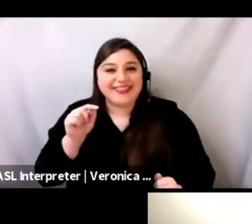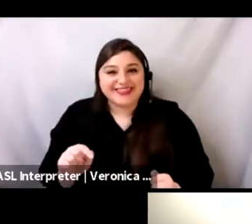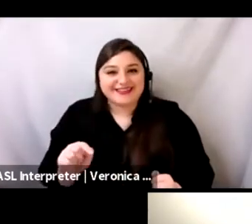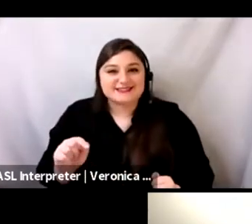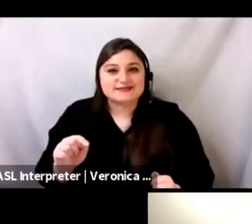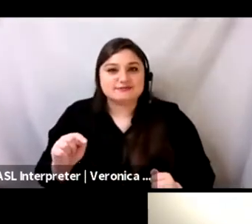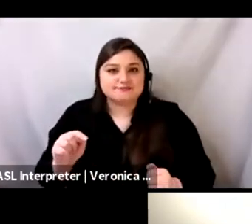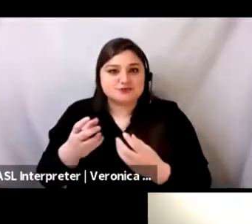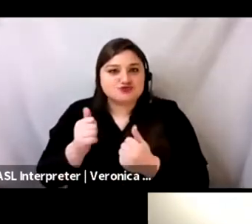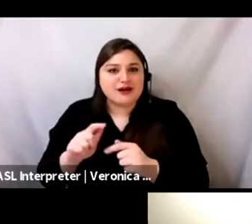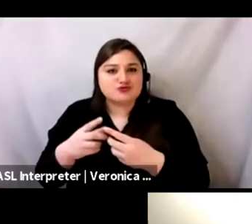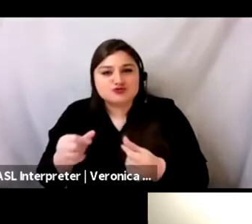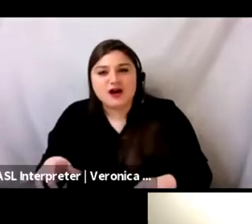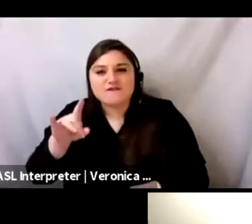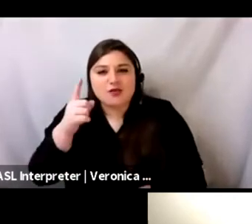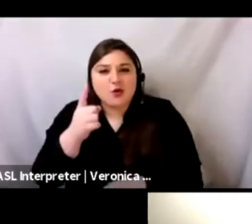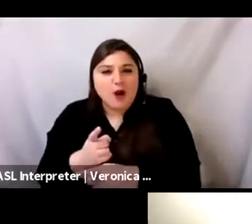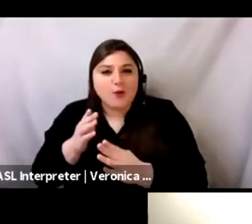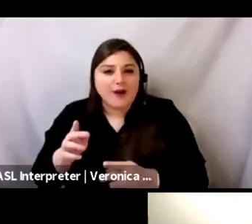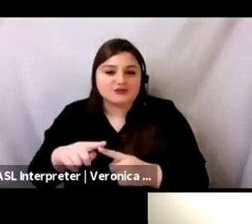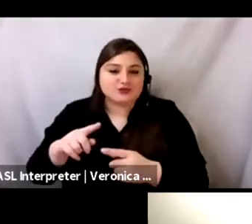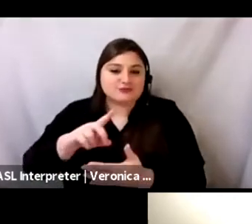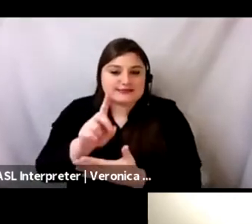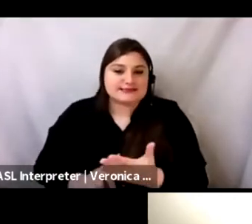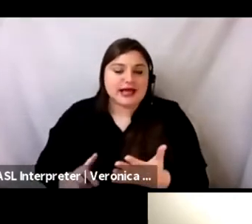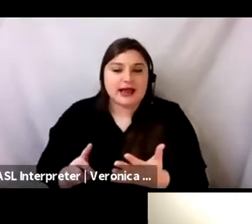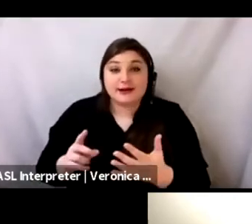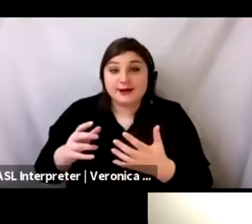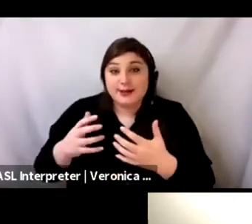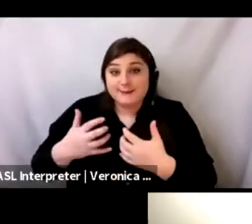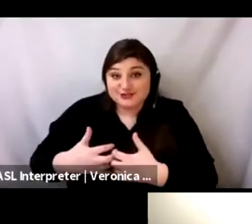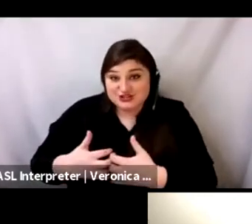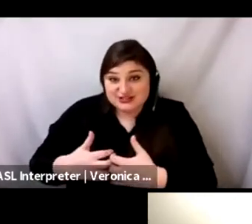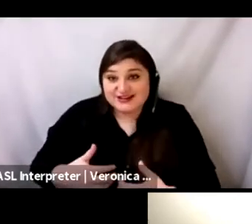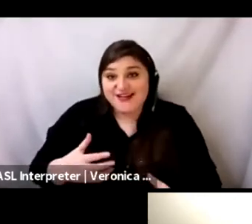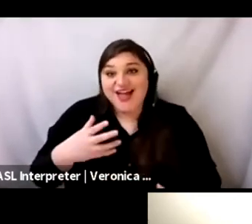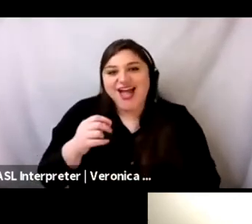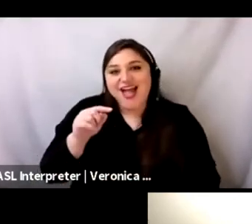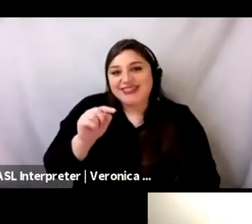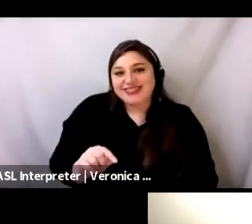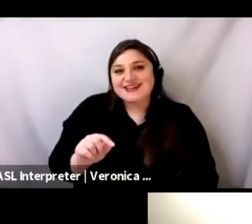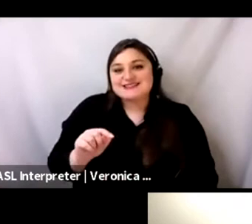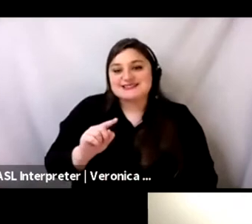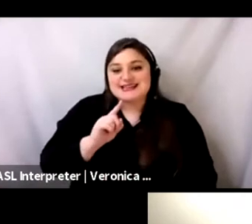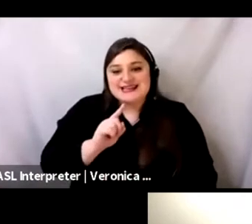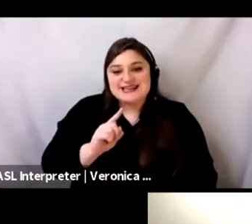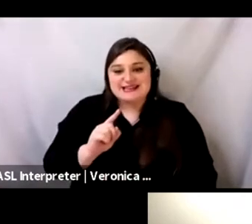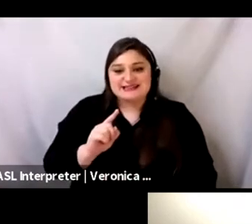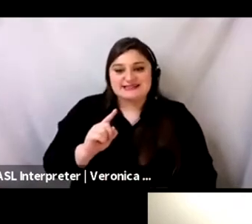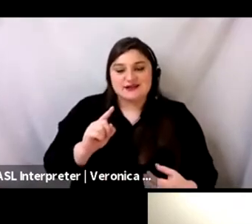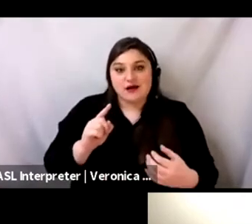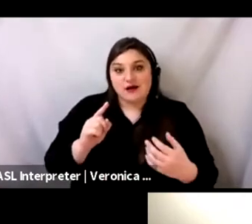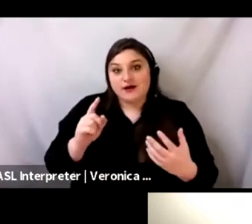machines. It's a lure because it's based on the same ideology of careless and manic production that have already destroyed many